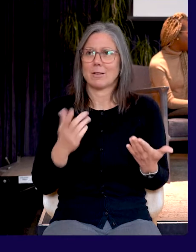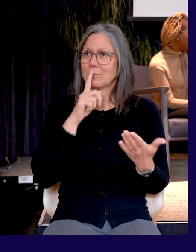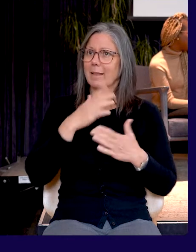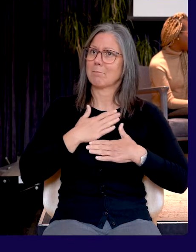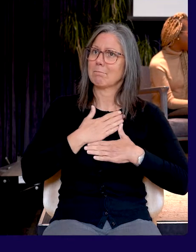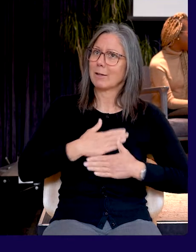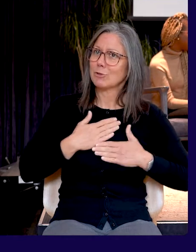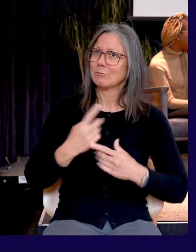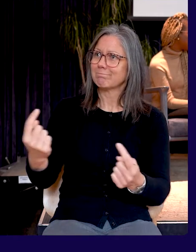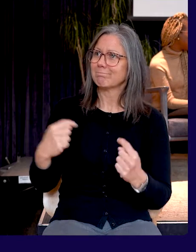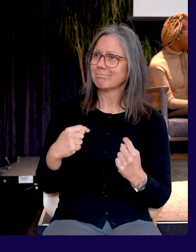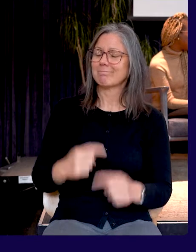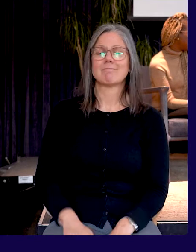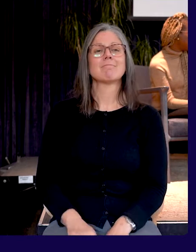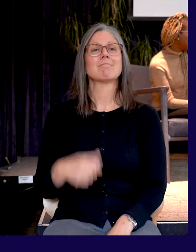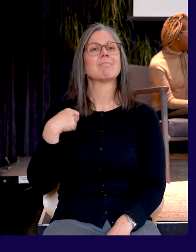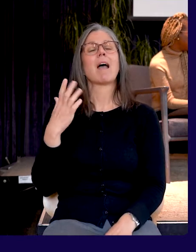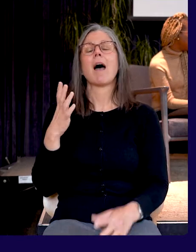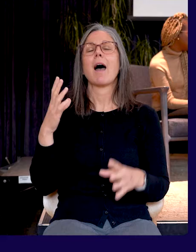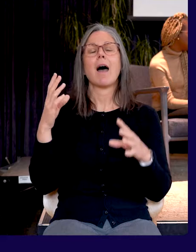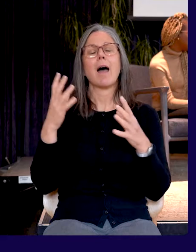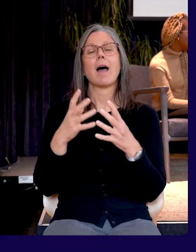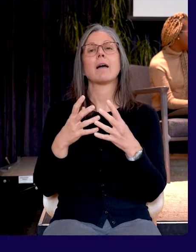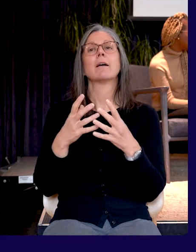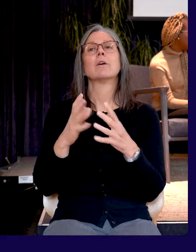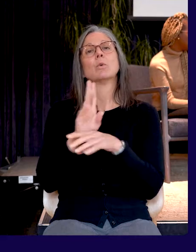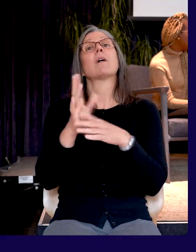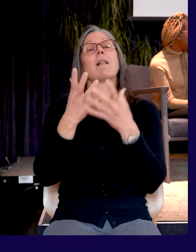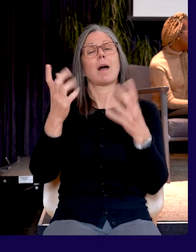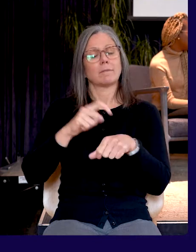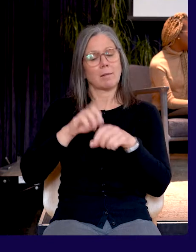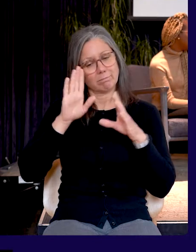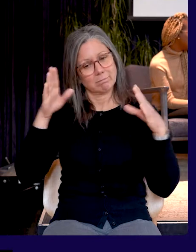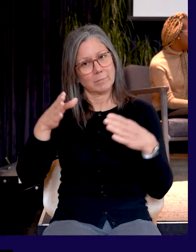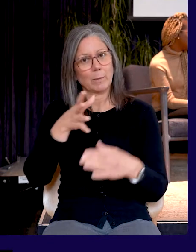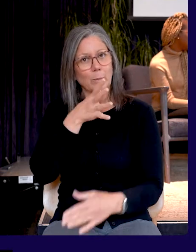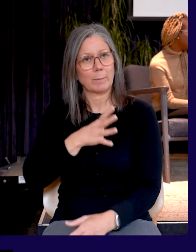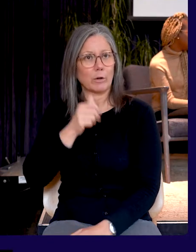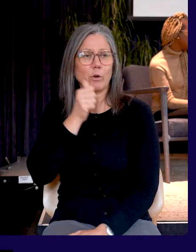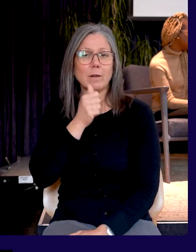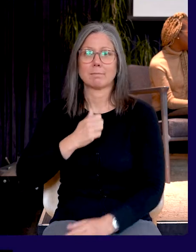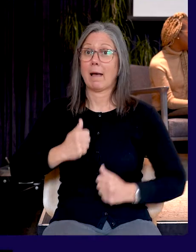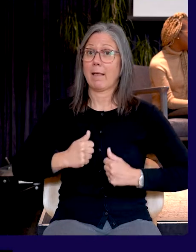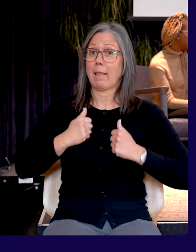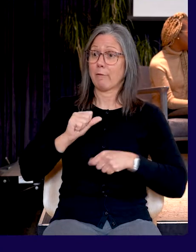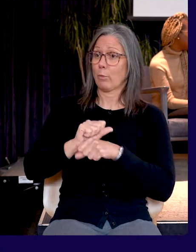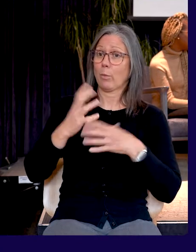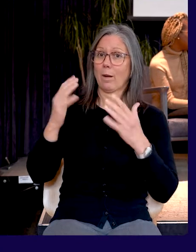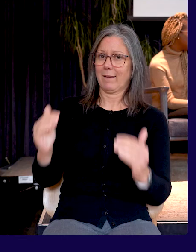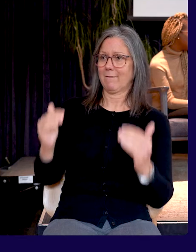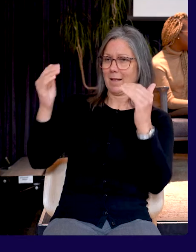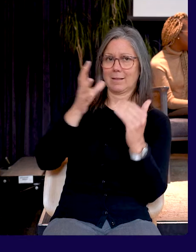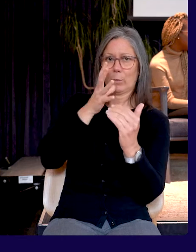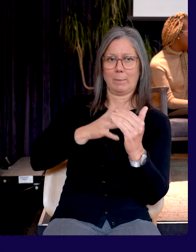to be here. I spend most of my time focused on women and girls. My life's work is advancing women and girls. That's pretty